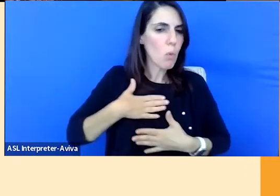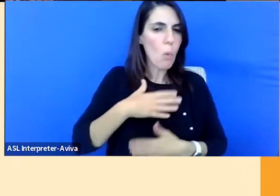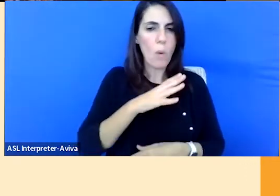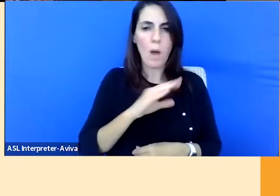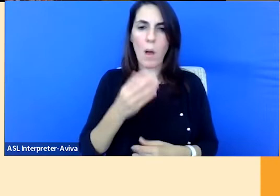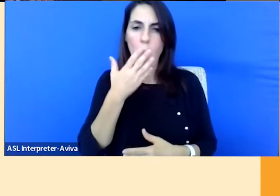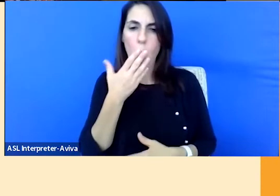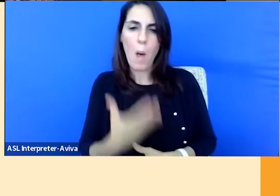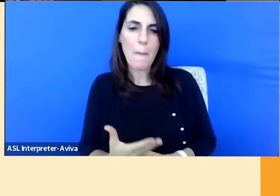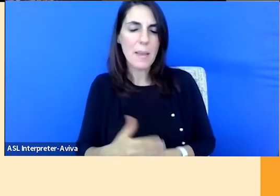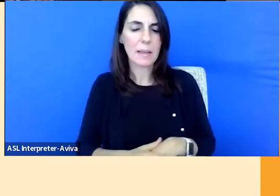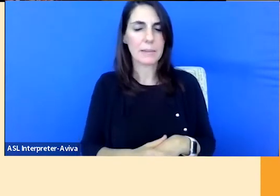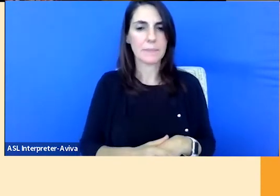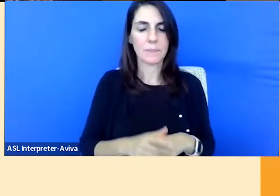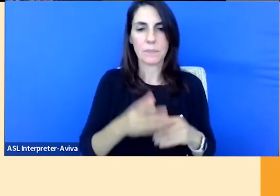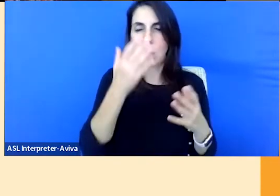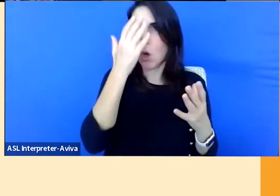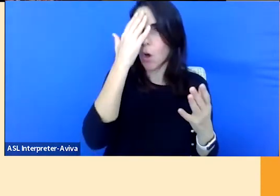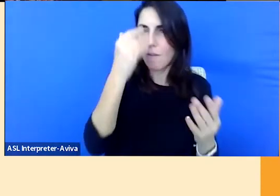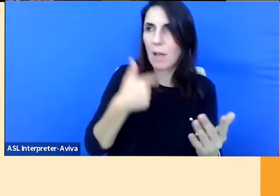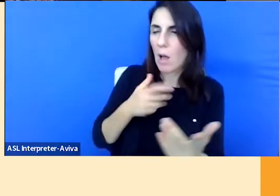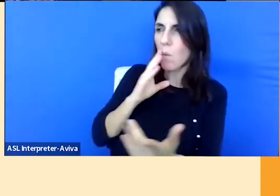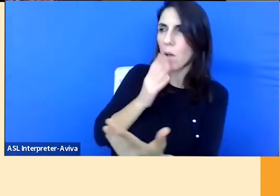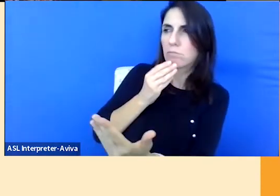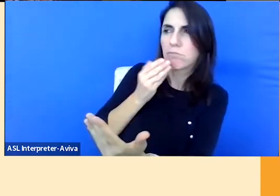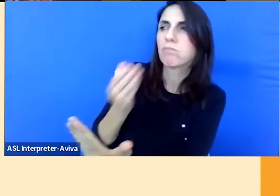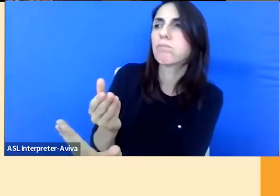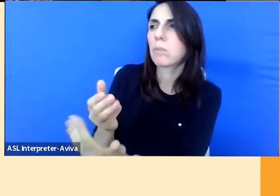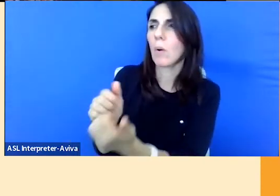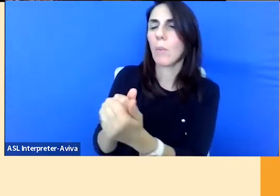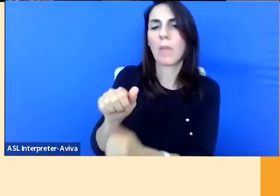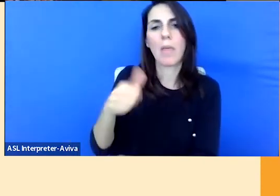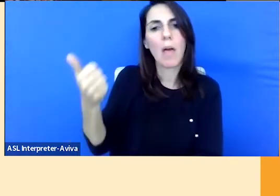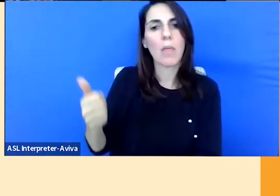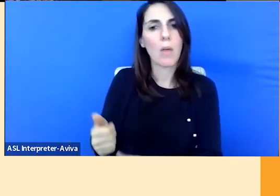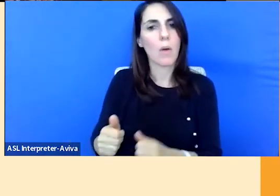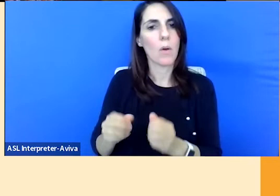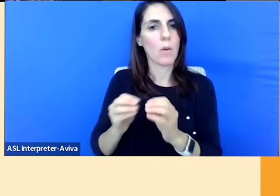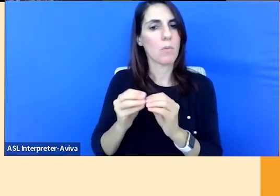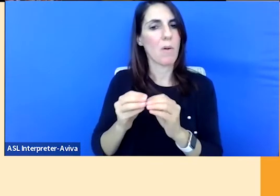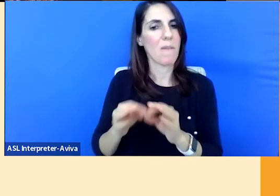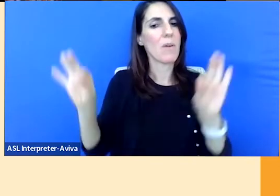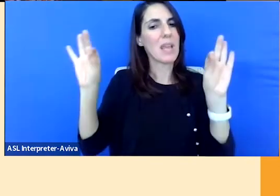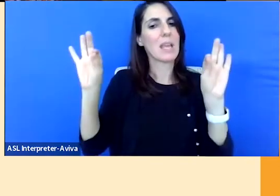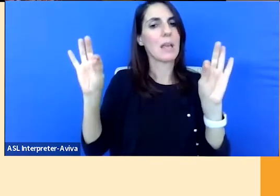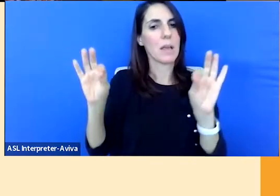May I move towards others freely and with openness.